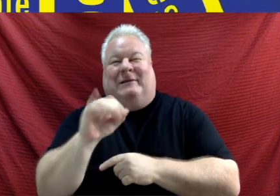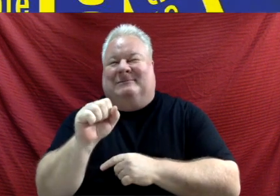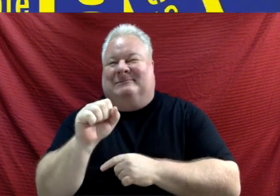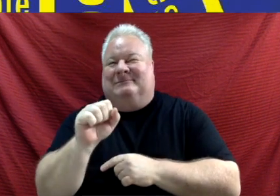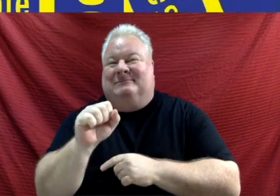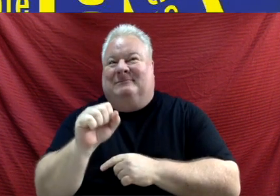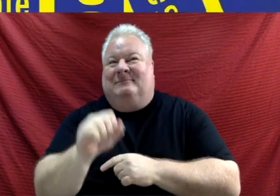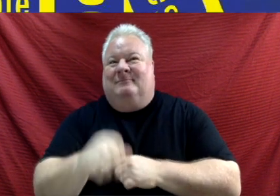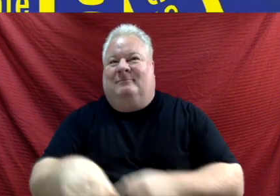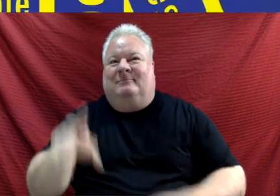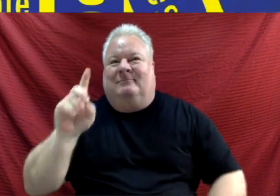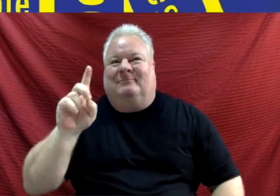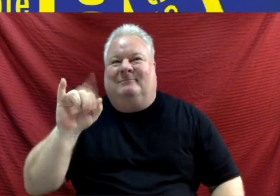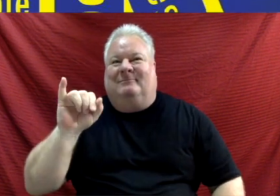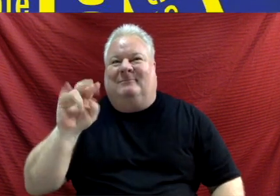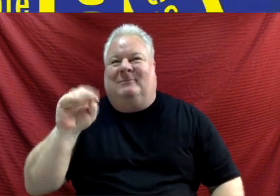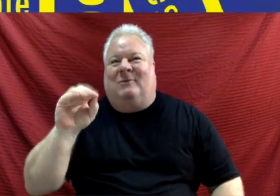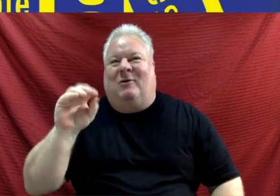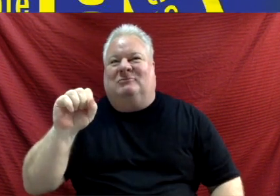of the day is